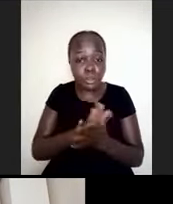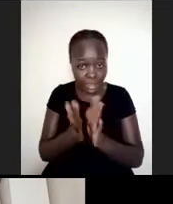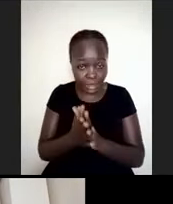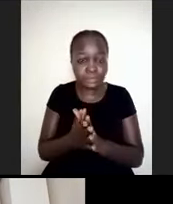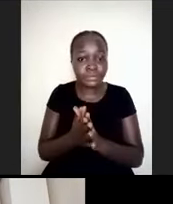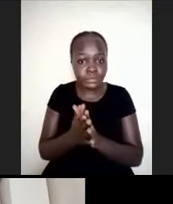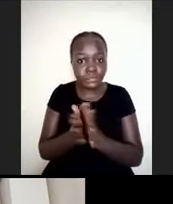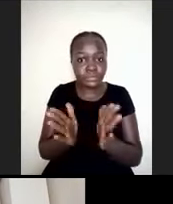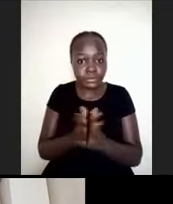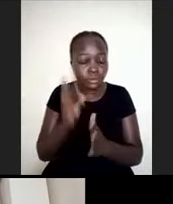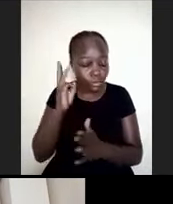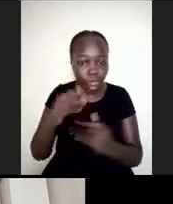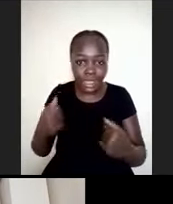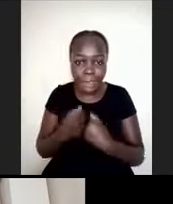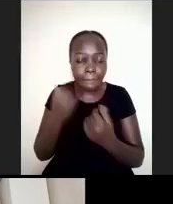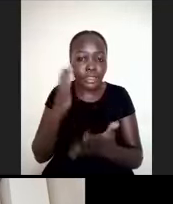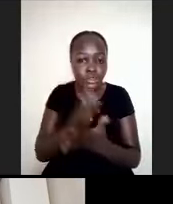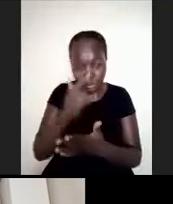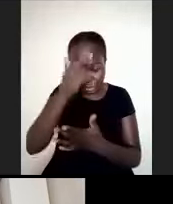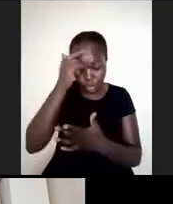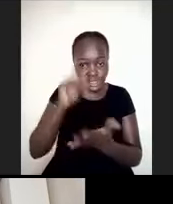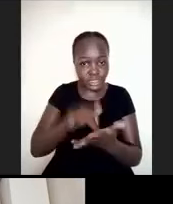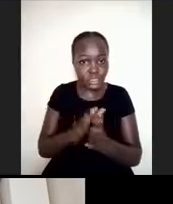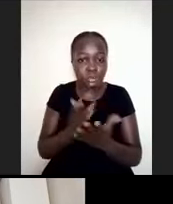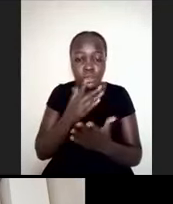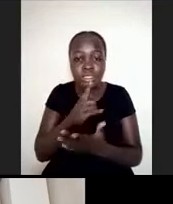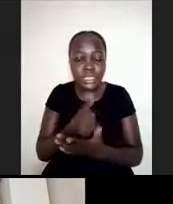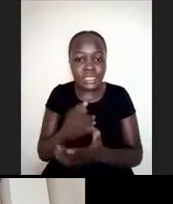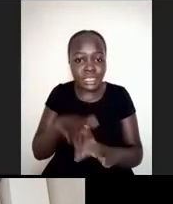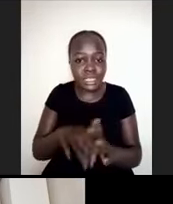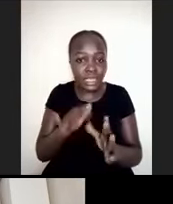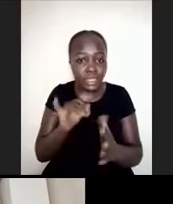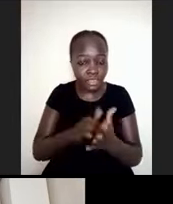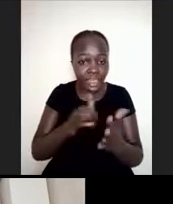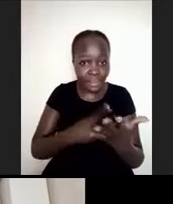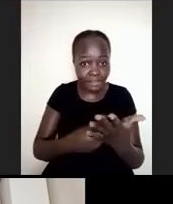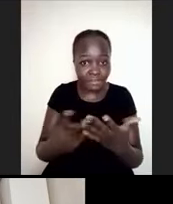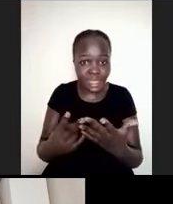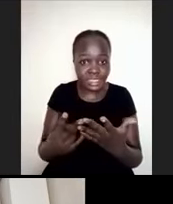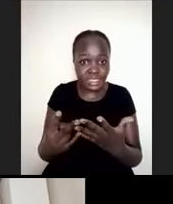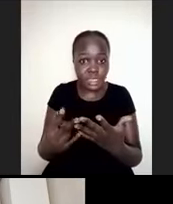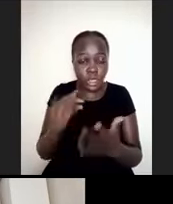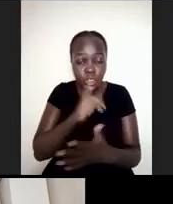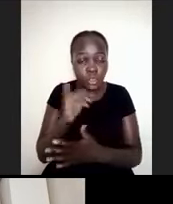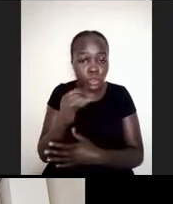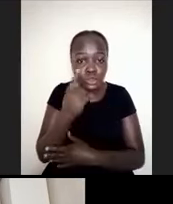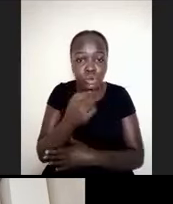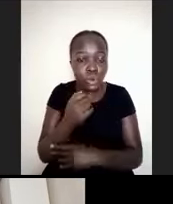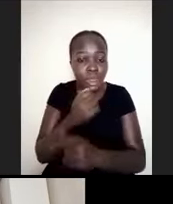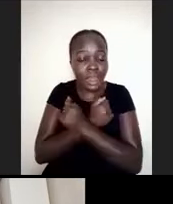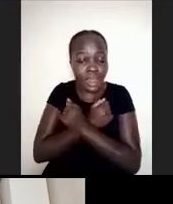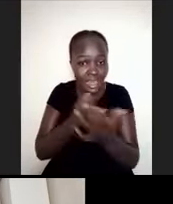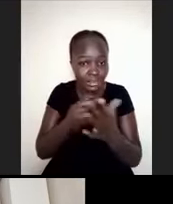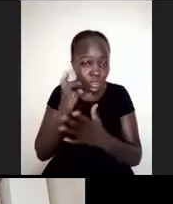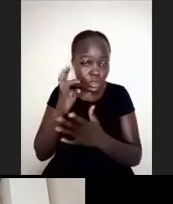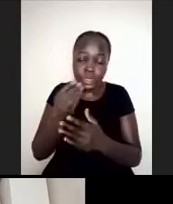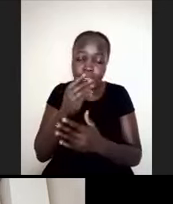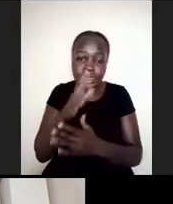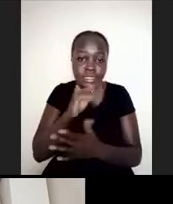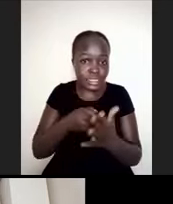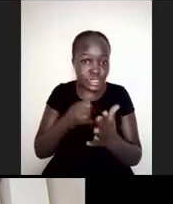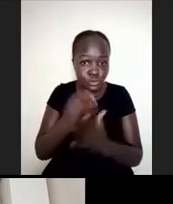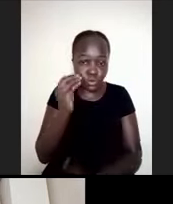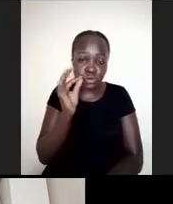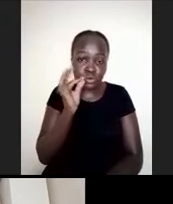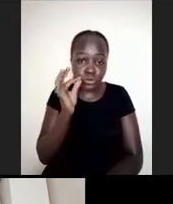it's gonna happen, because the Bible says in that verse that, and those who love it will eat its fruit. So something will come